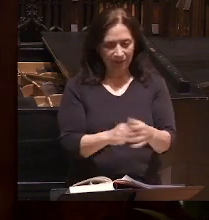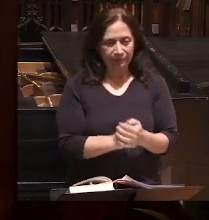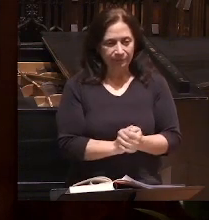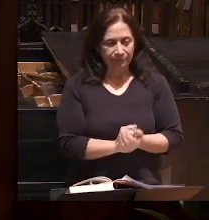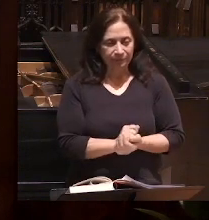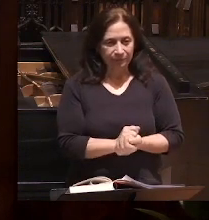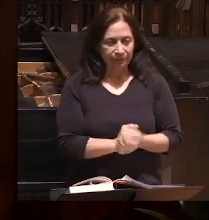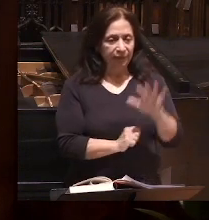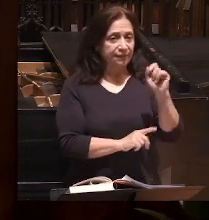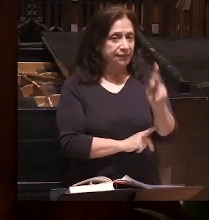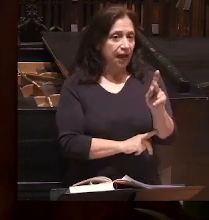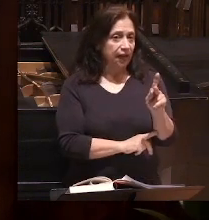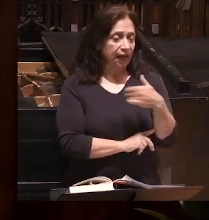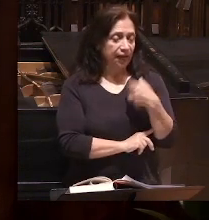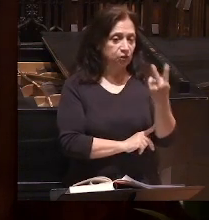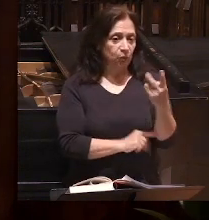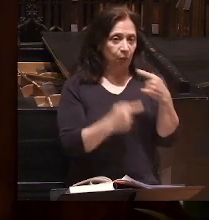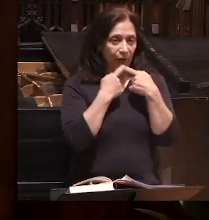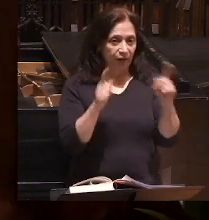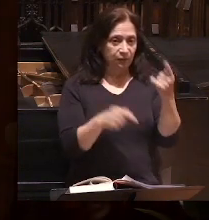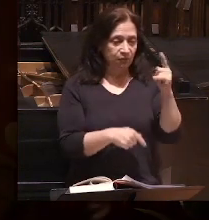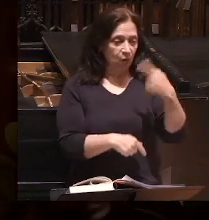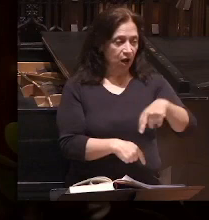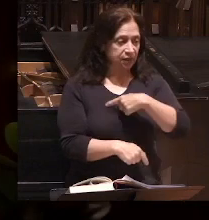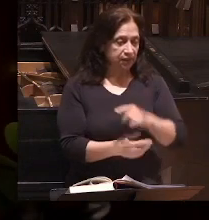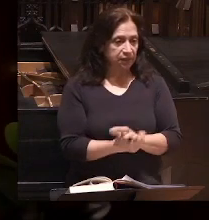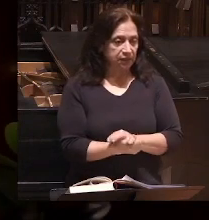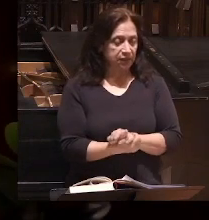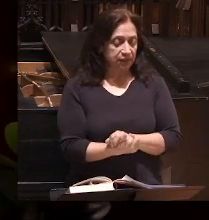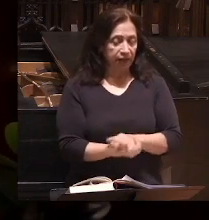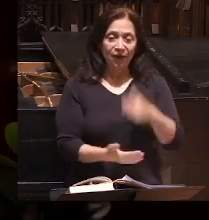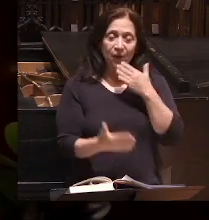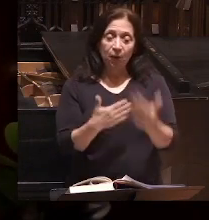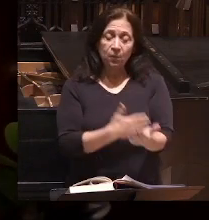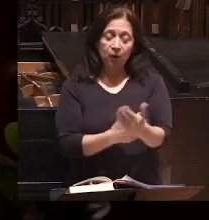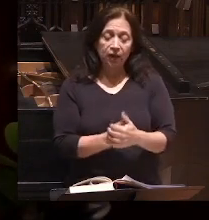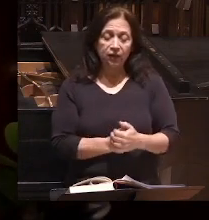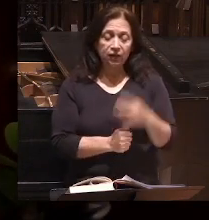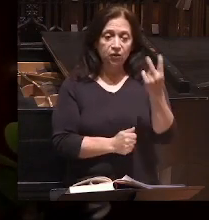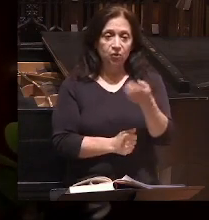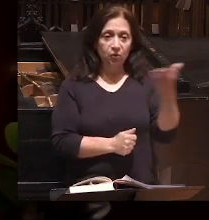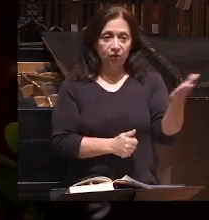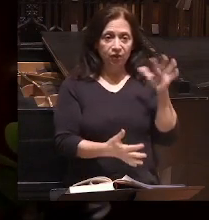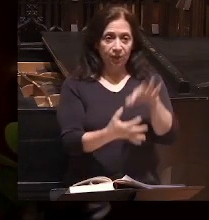place. Jack has two announcements for us. Good morning. Two things